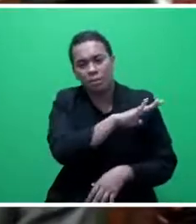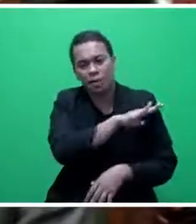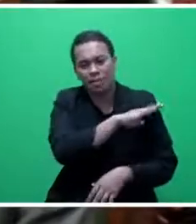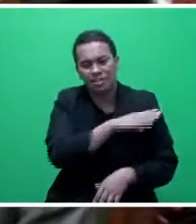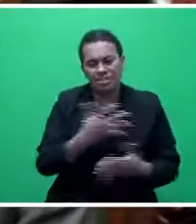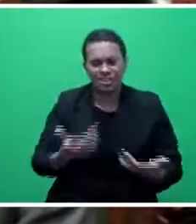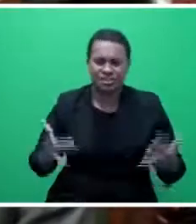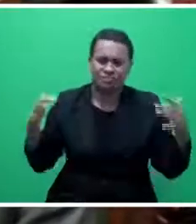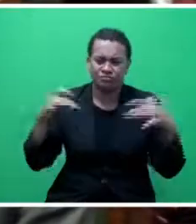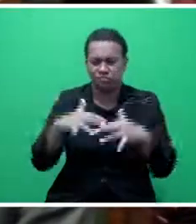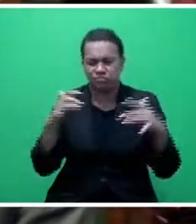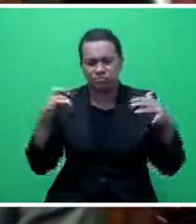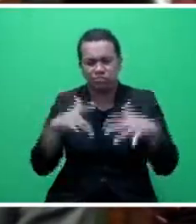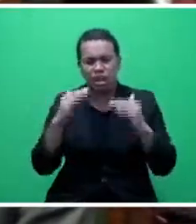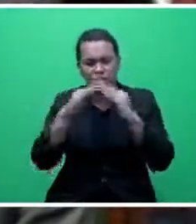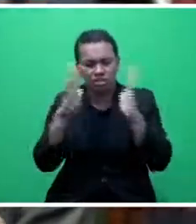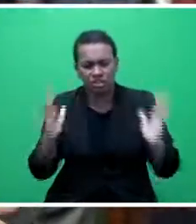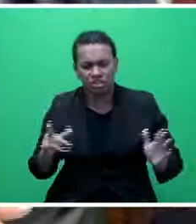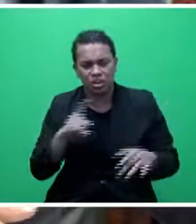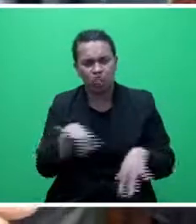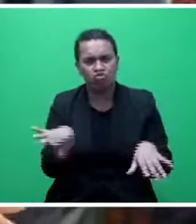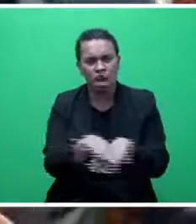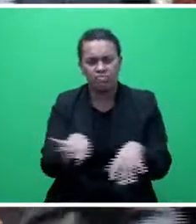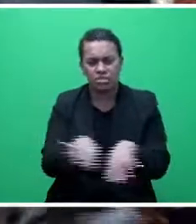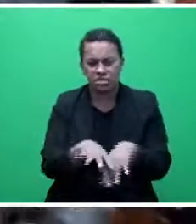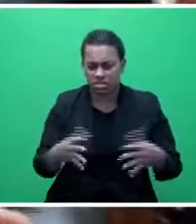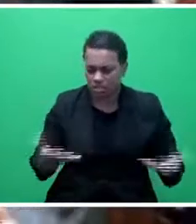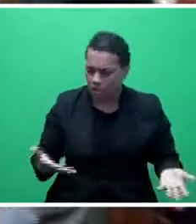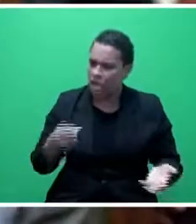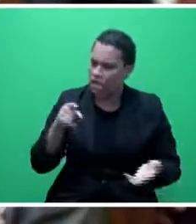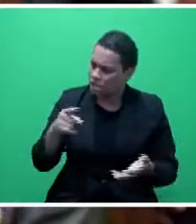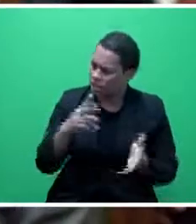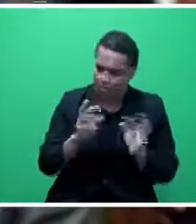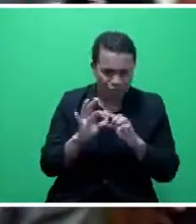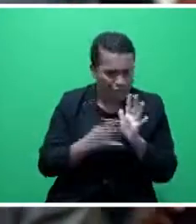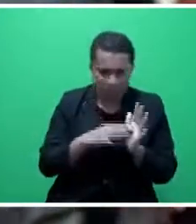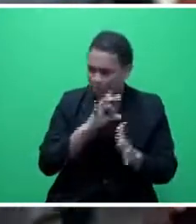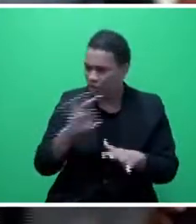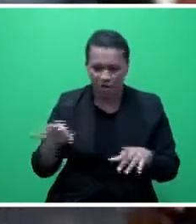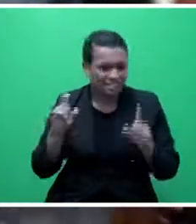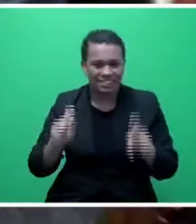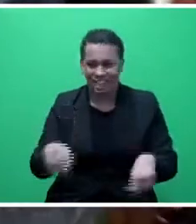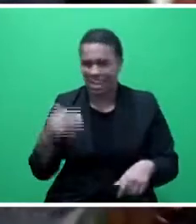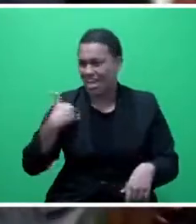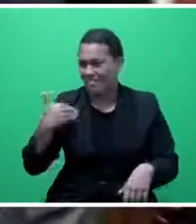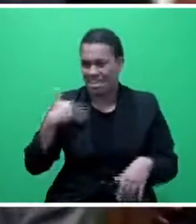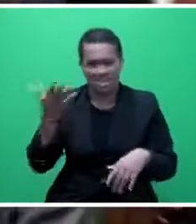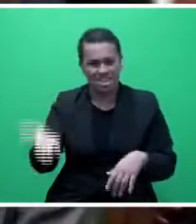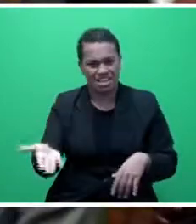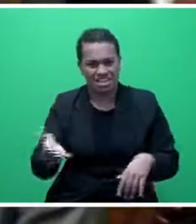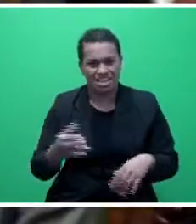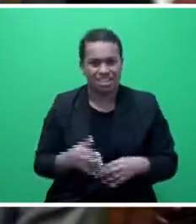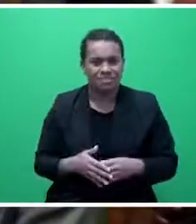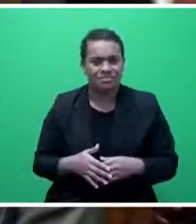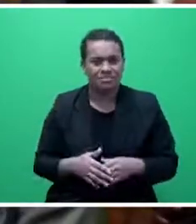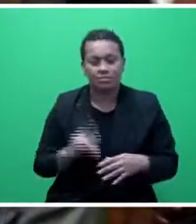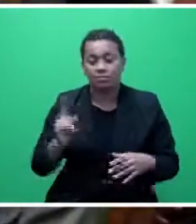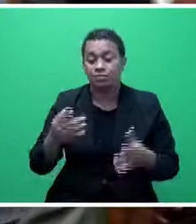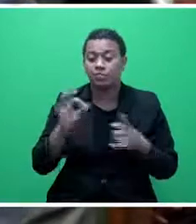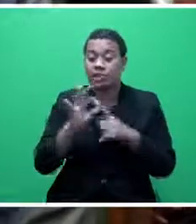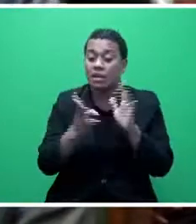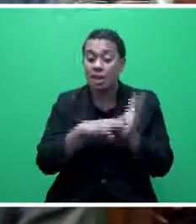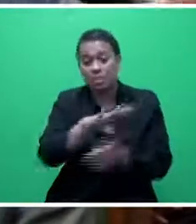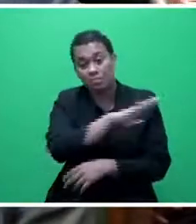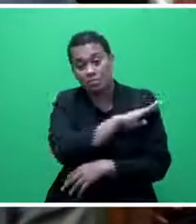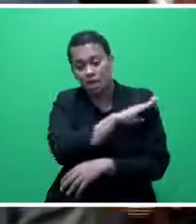and all that kind of nonsense. He's not going to live in it. Nobody on this planet Earth lives forever.